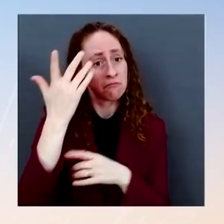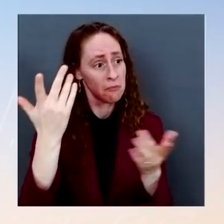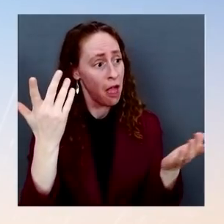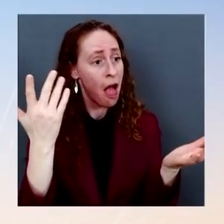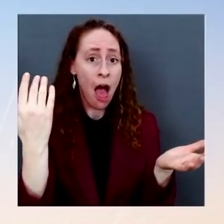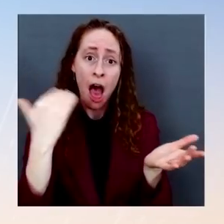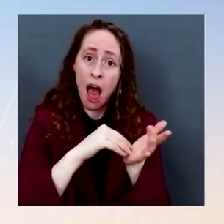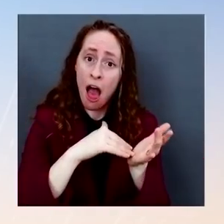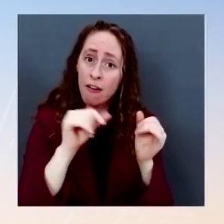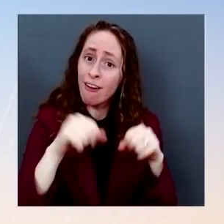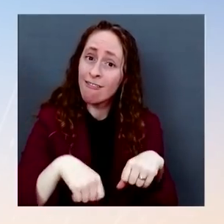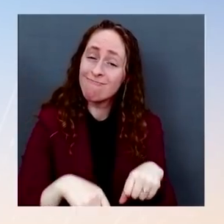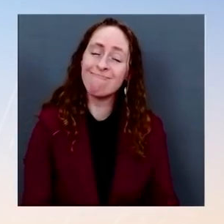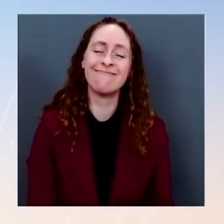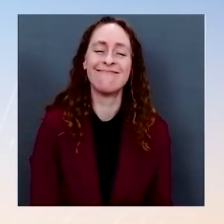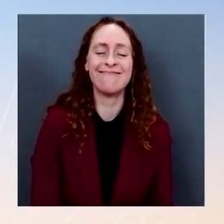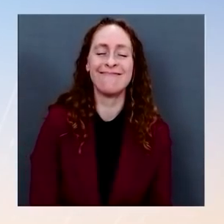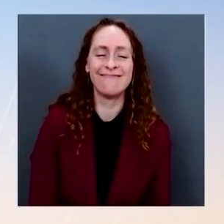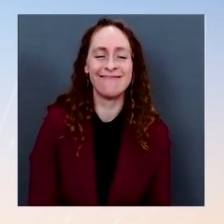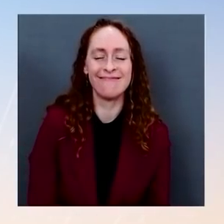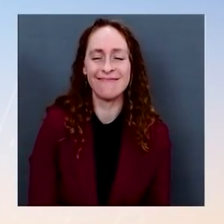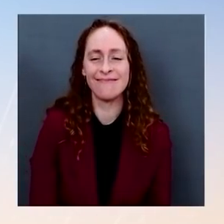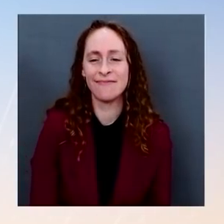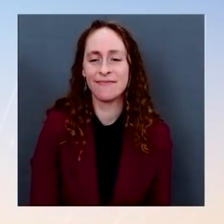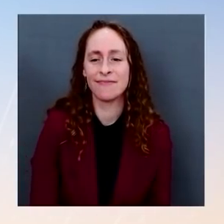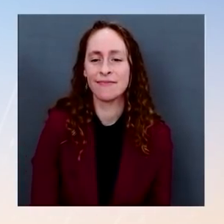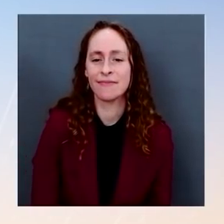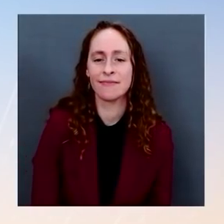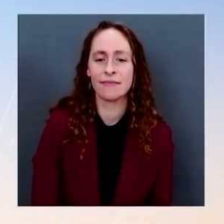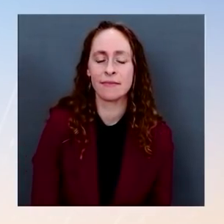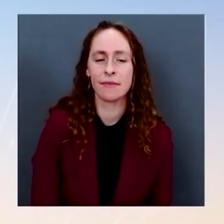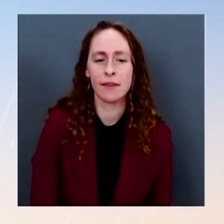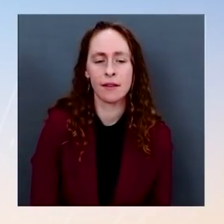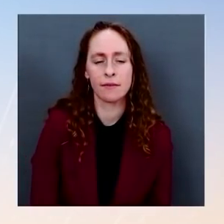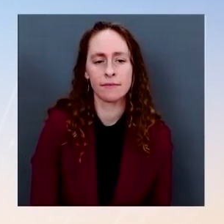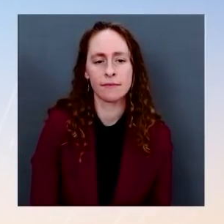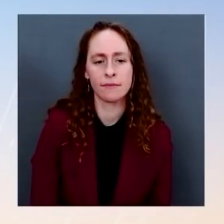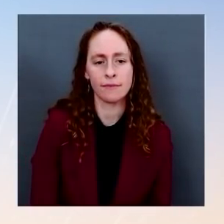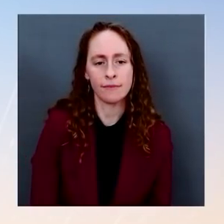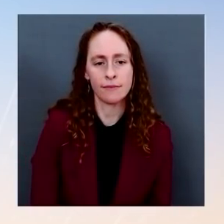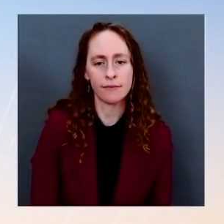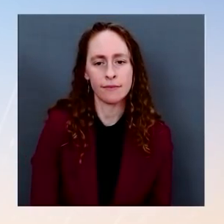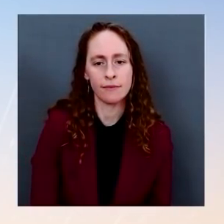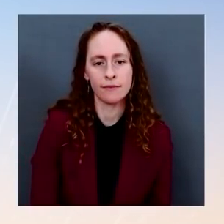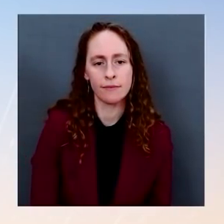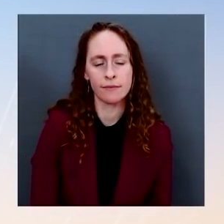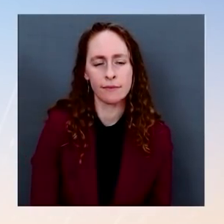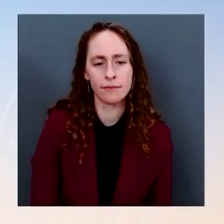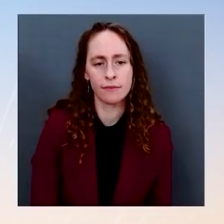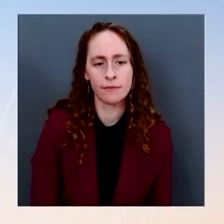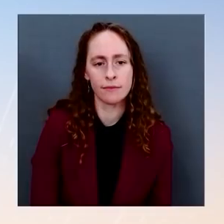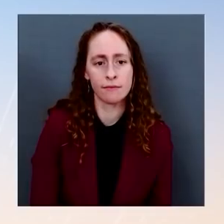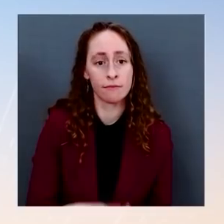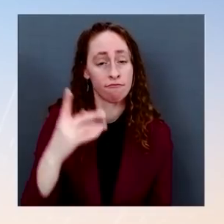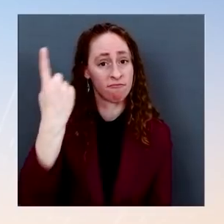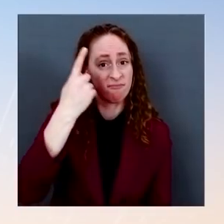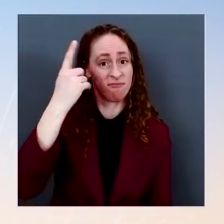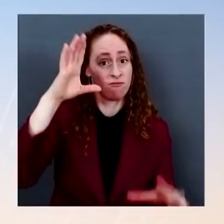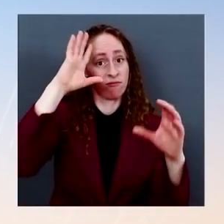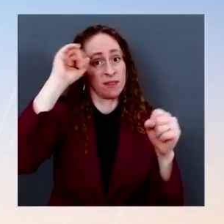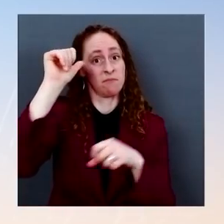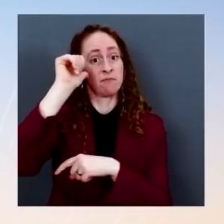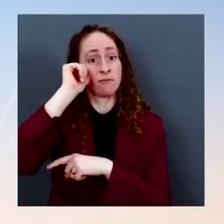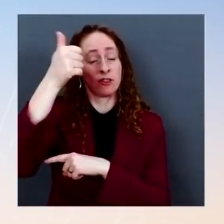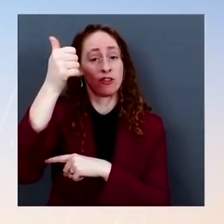it also talk about life with COVID beyond a few months? The president talked in the past about